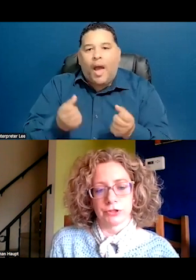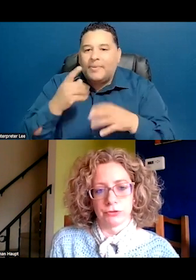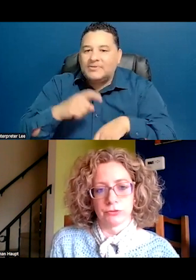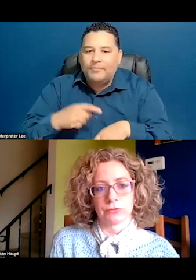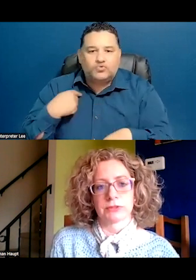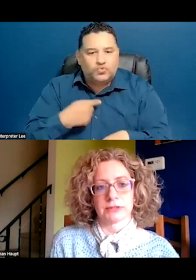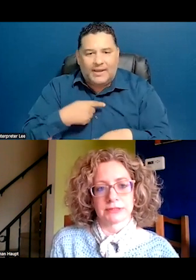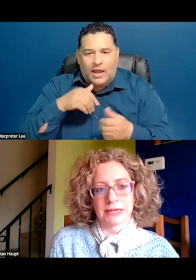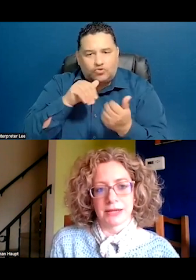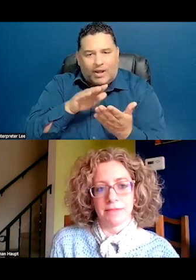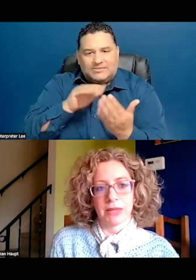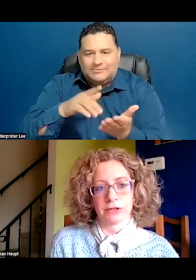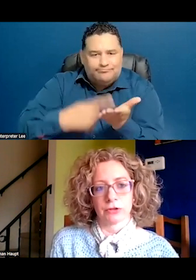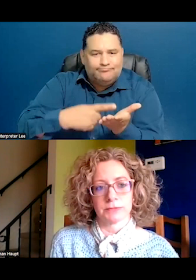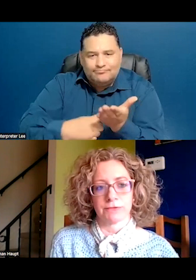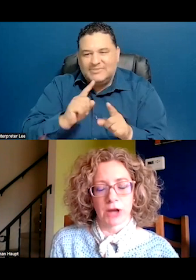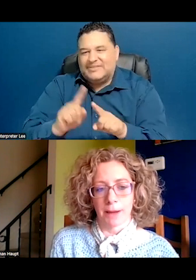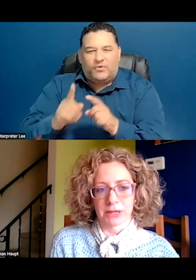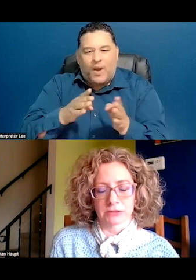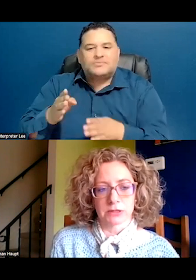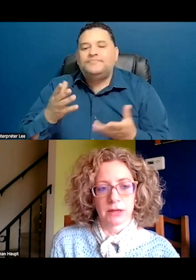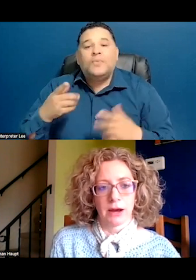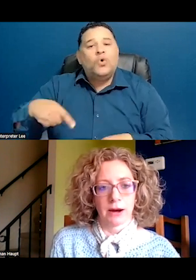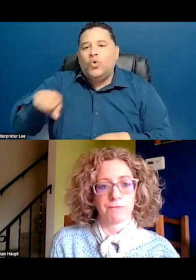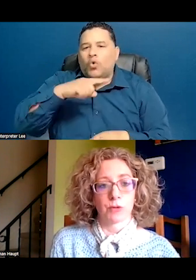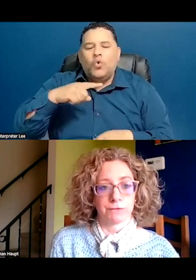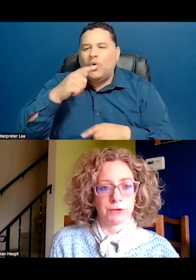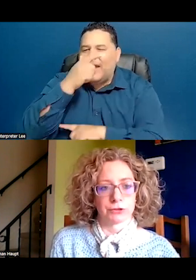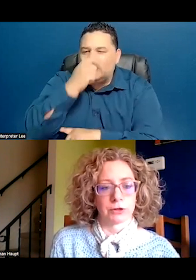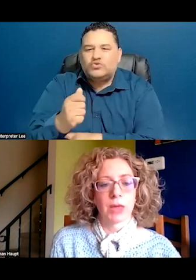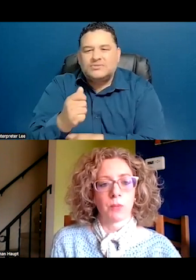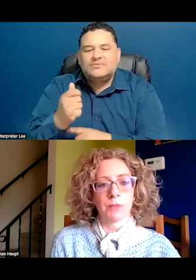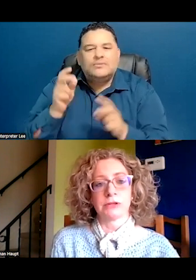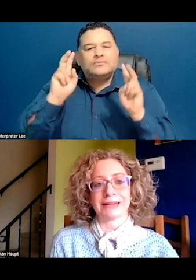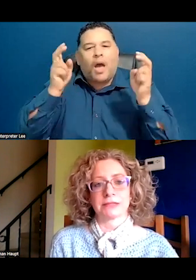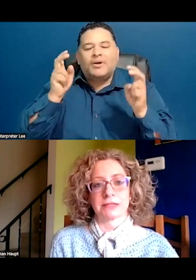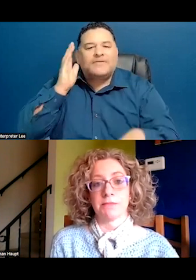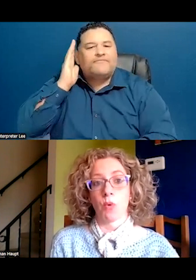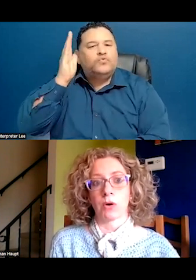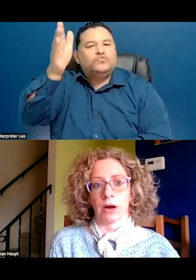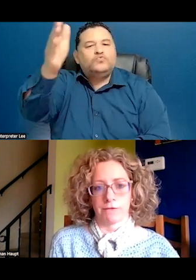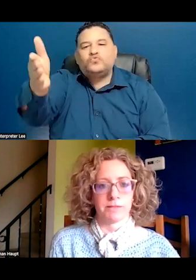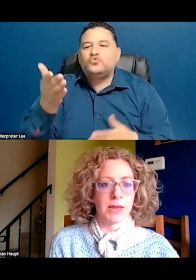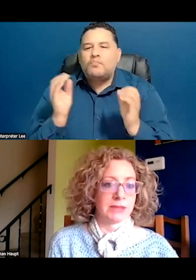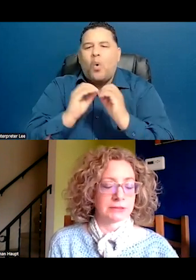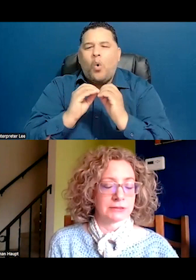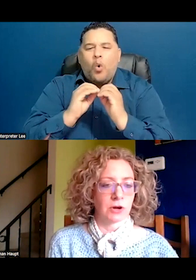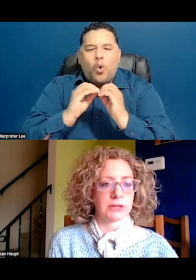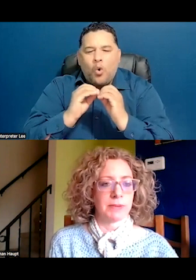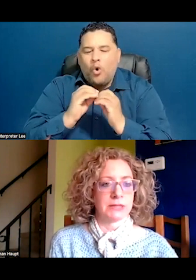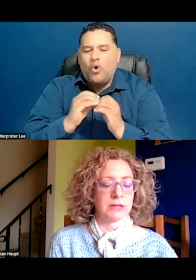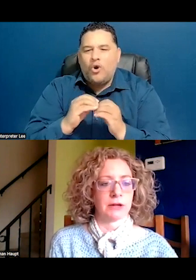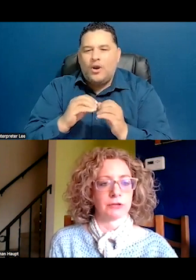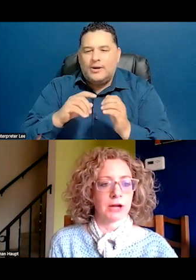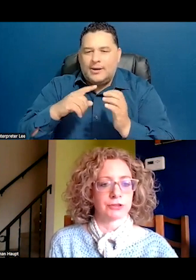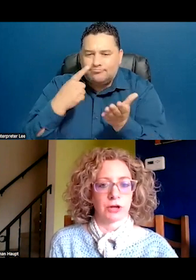interest to you to see in terms of topics for the future? what would you like to see more of? Maybe that's